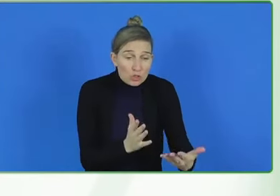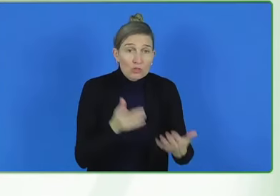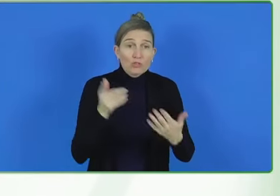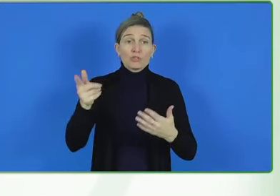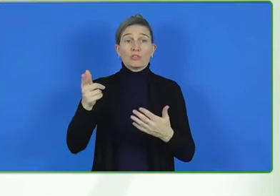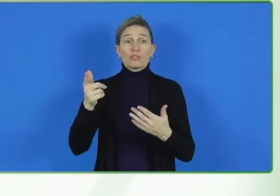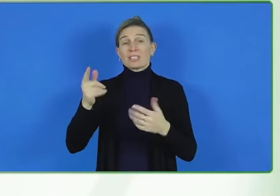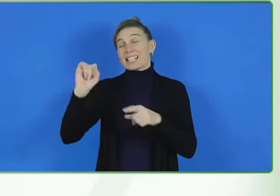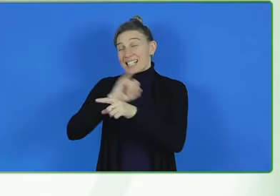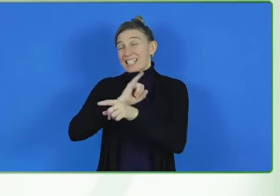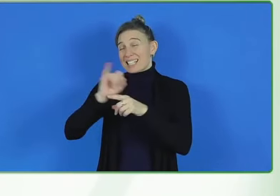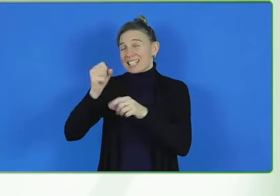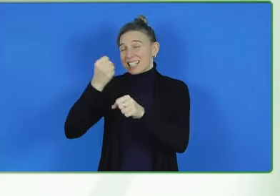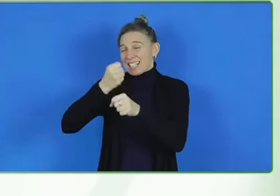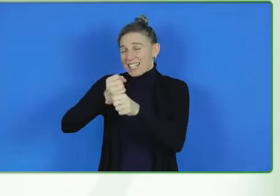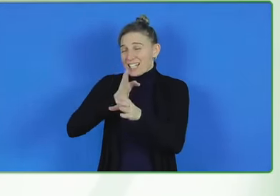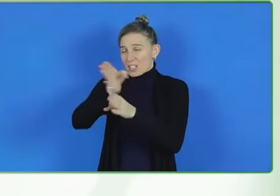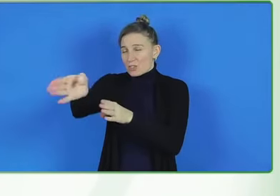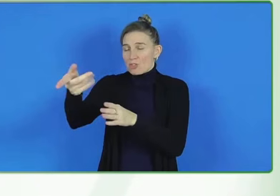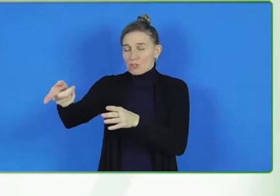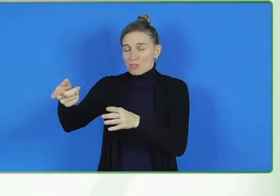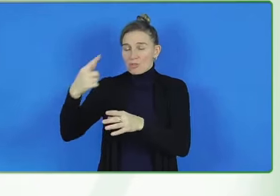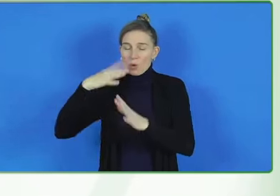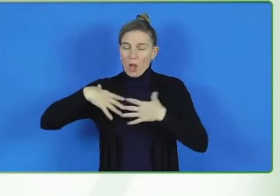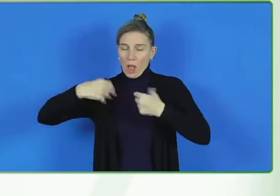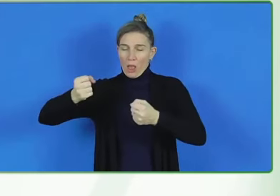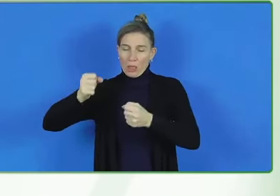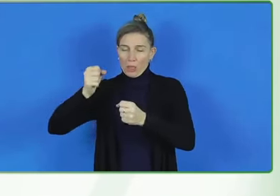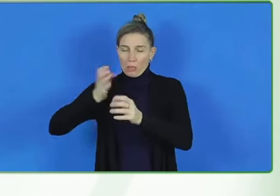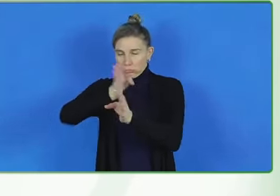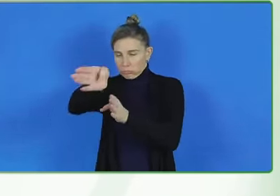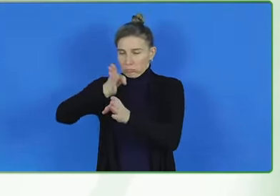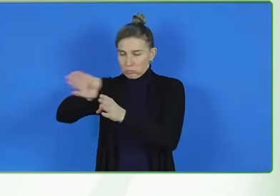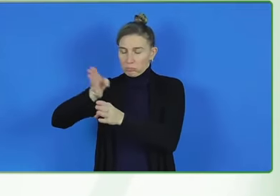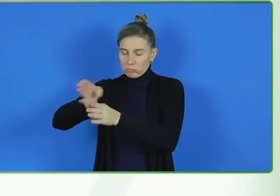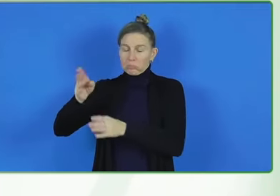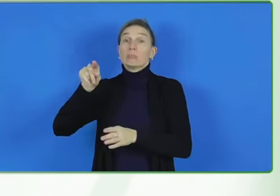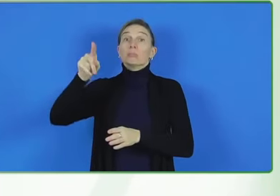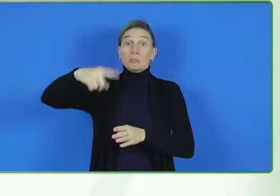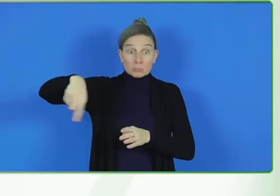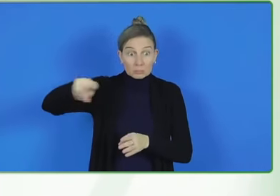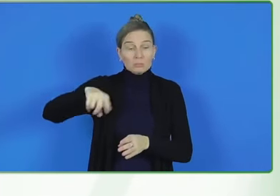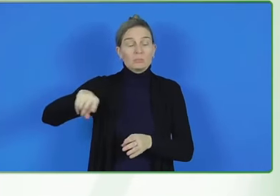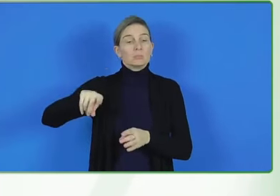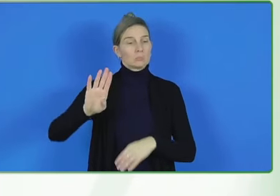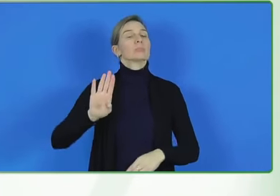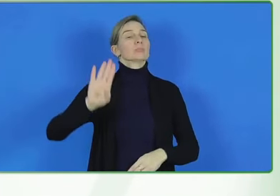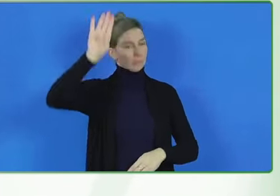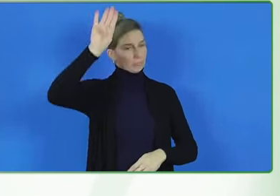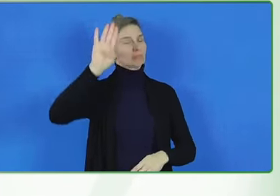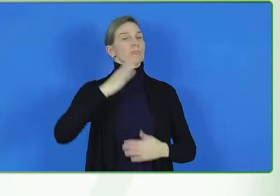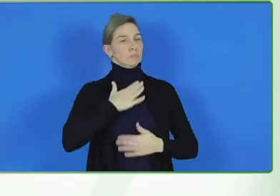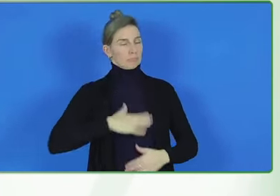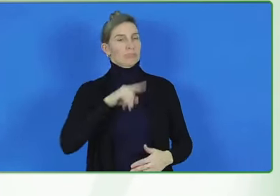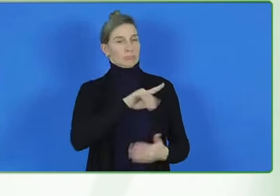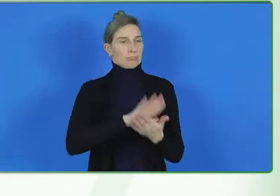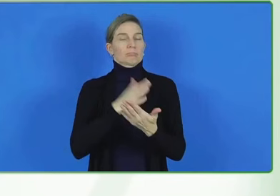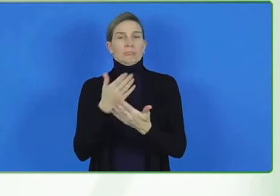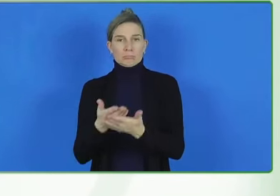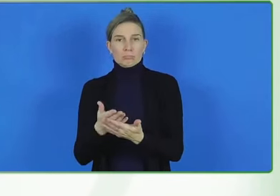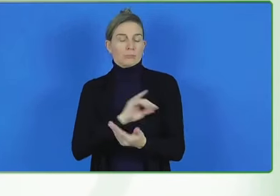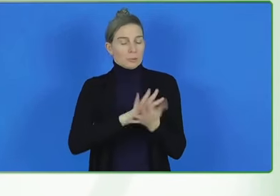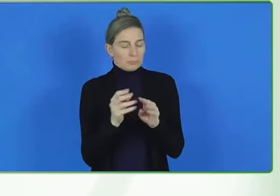industry of healthcare. And if implemented, this is a great potential to